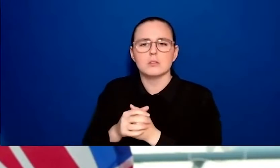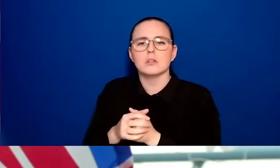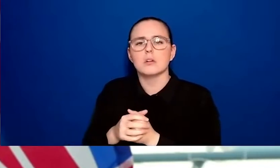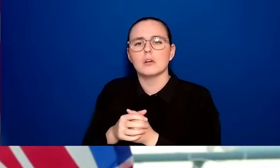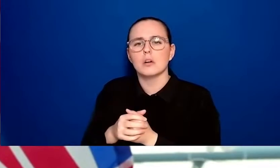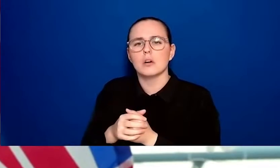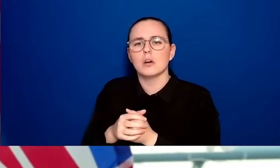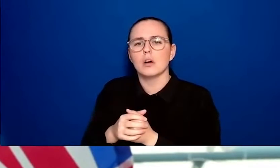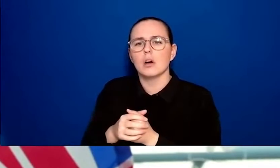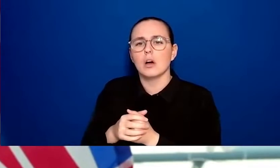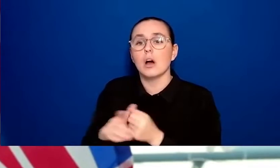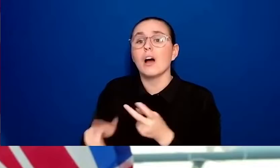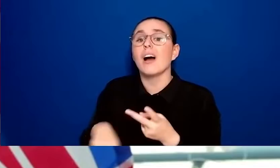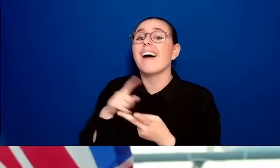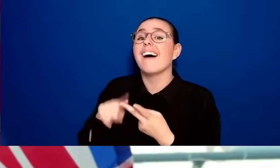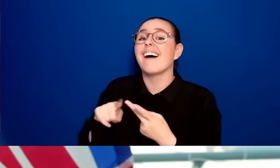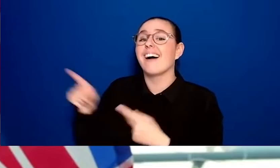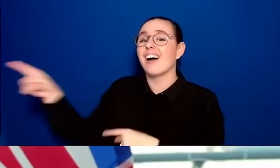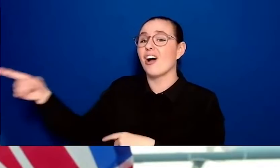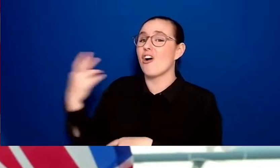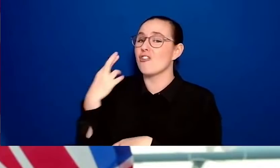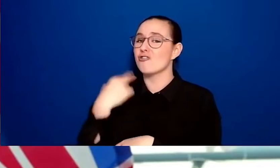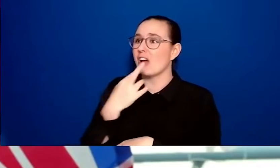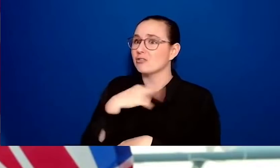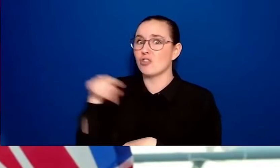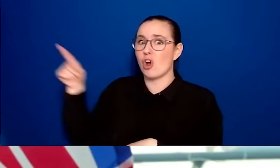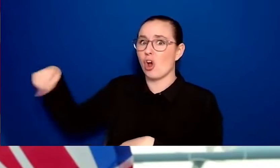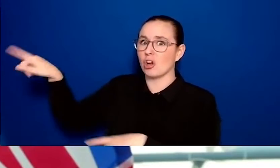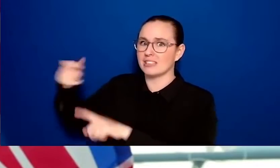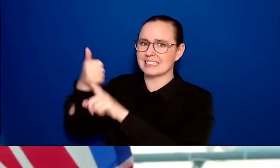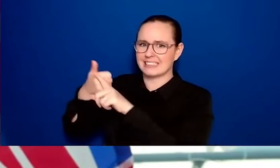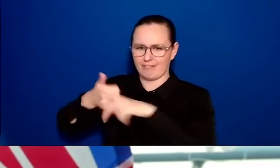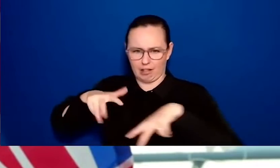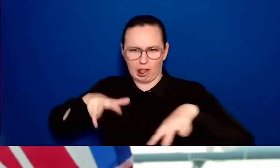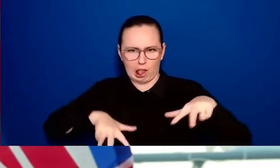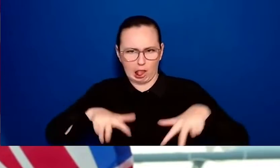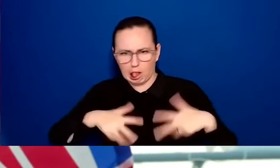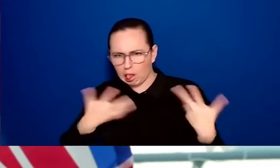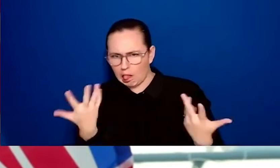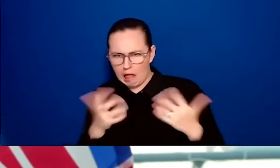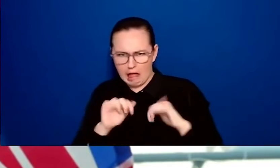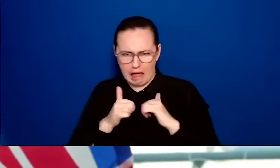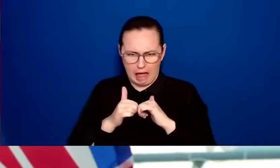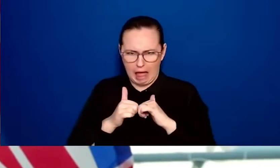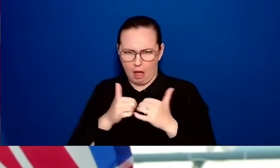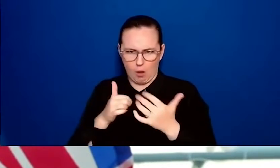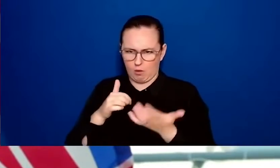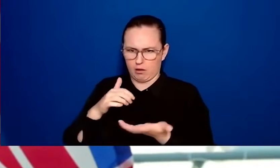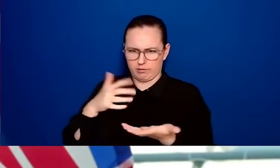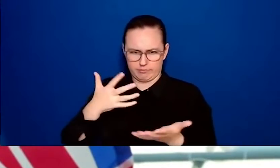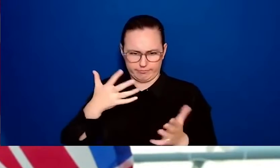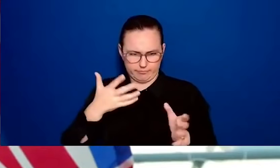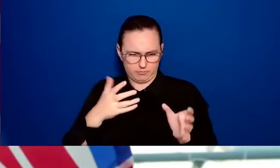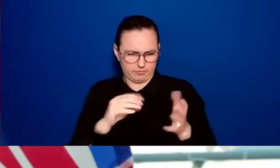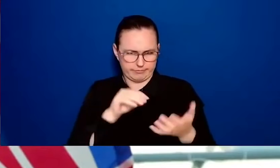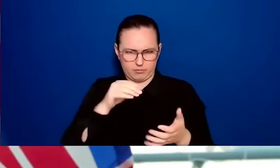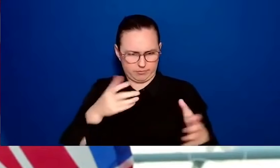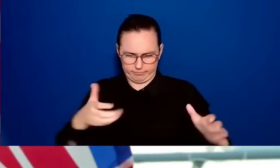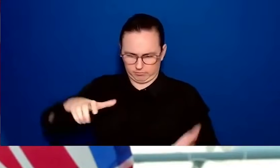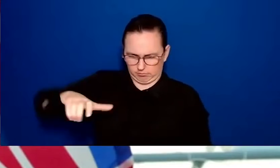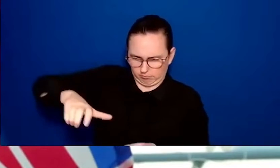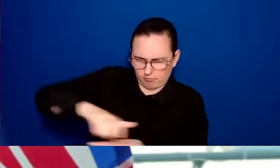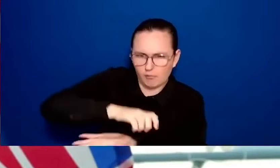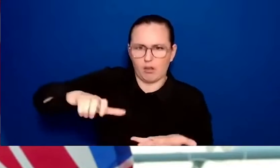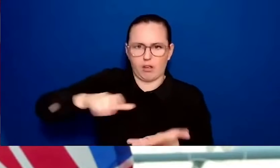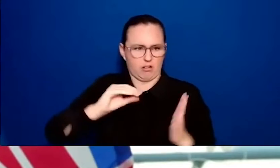for them to help scan the QR codes, or do you expect them just to continue to do visual checks? Yeah, so to the